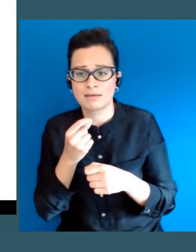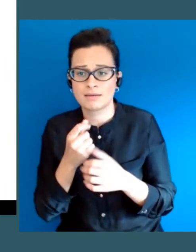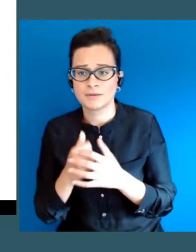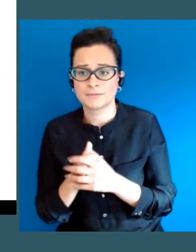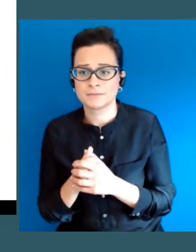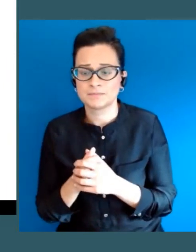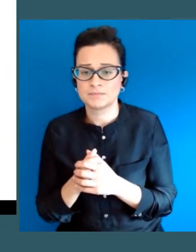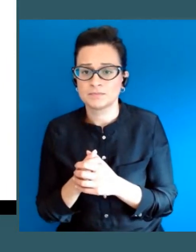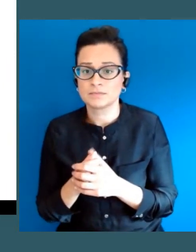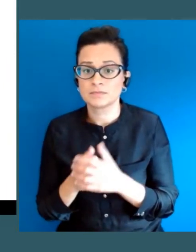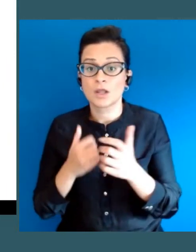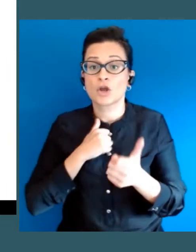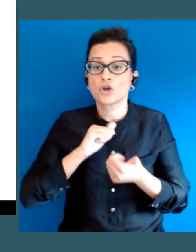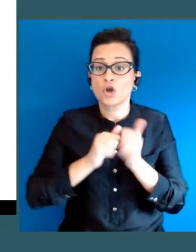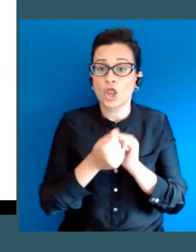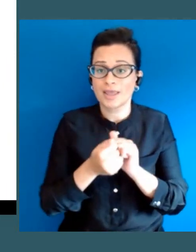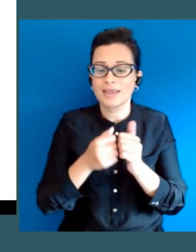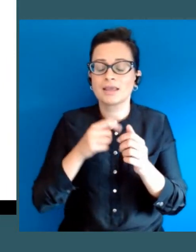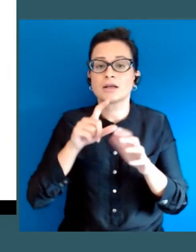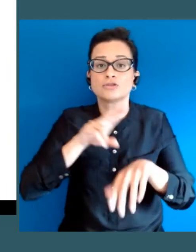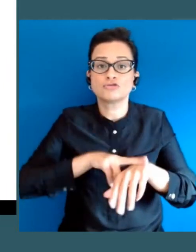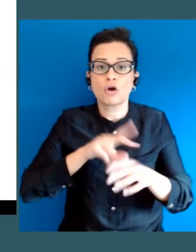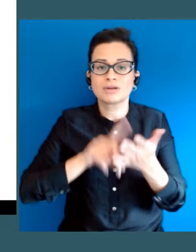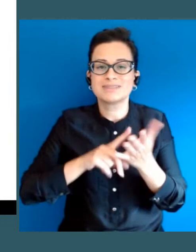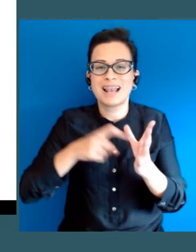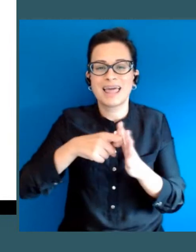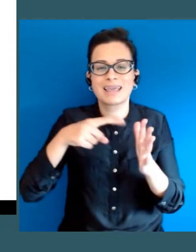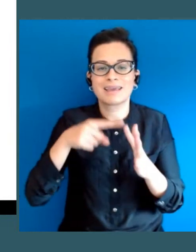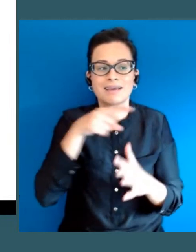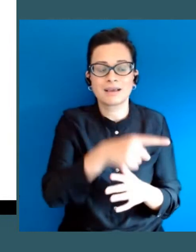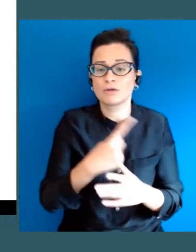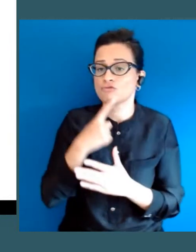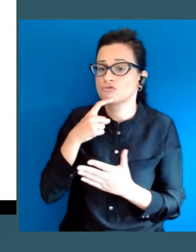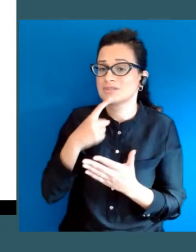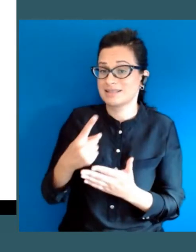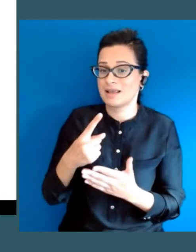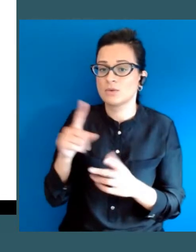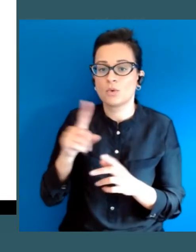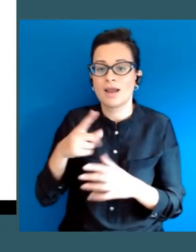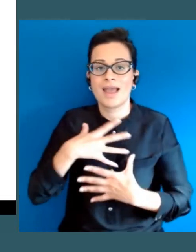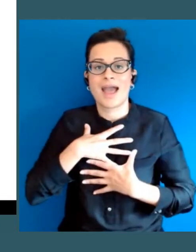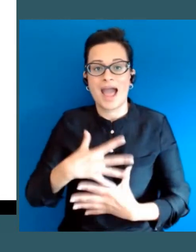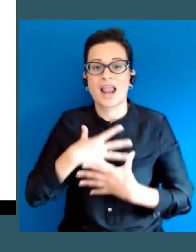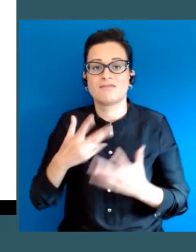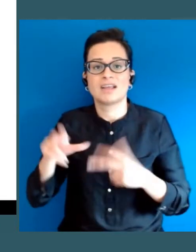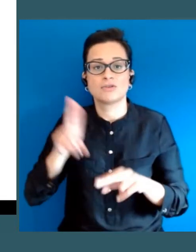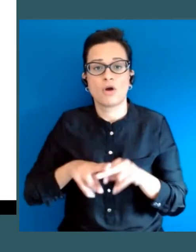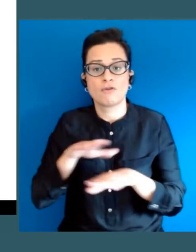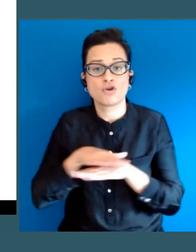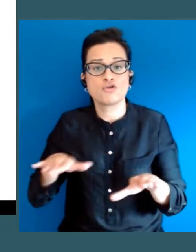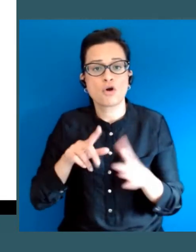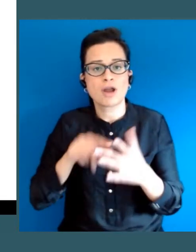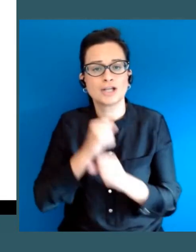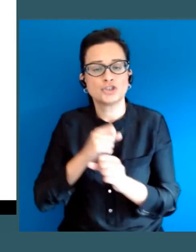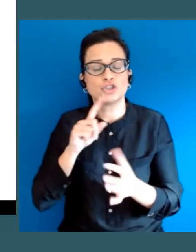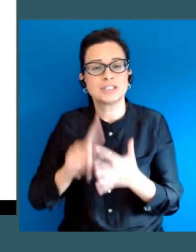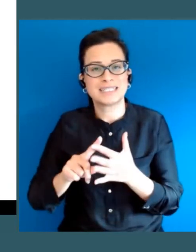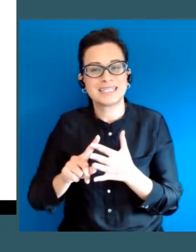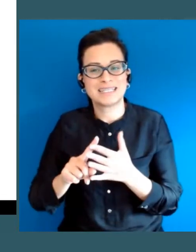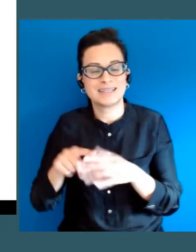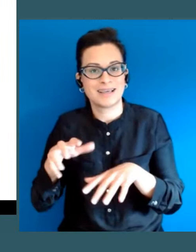Dr. Lake refers to it as the anaphylaxis of non-IgE mediated allergy, but it is a relatively